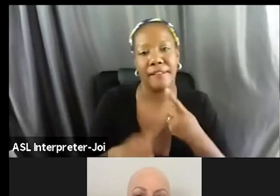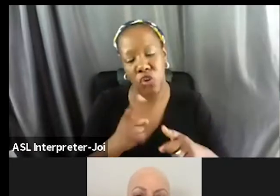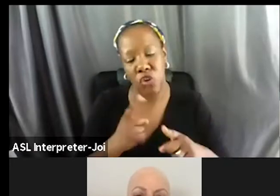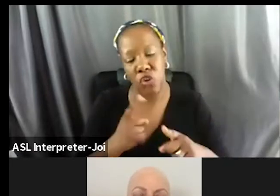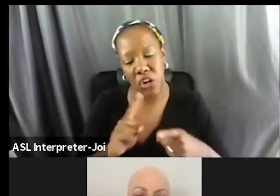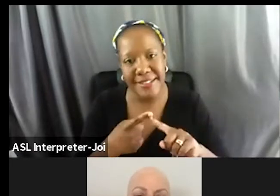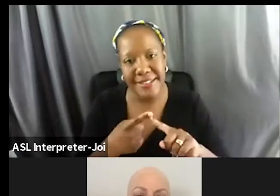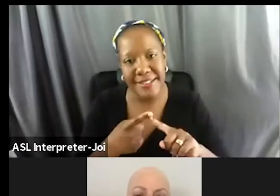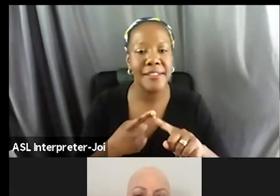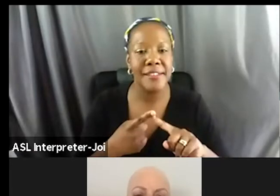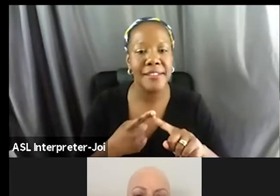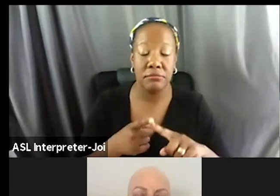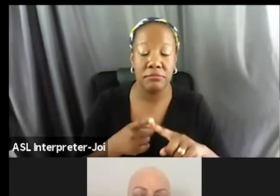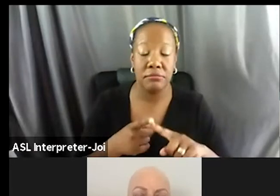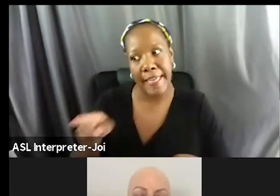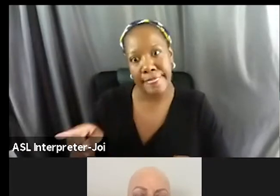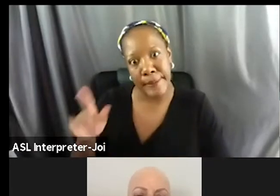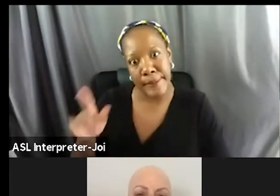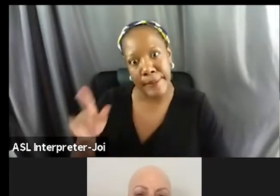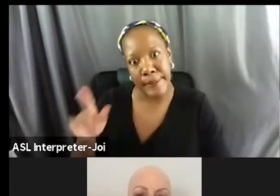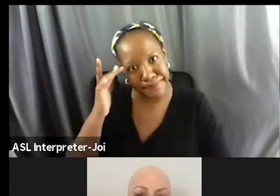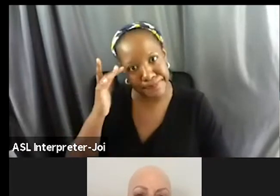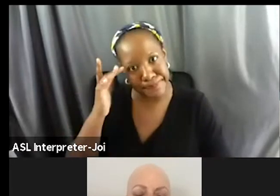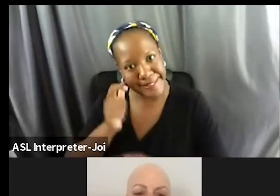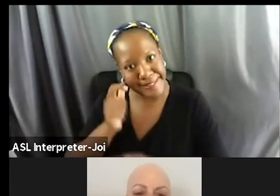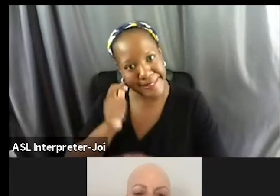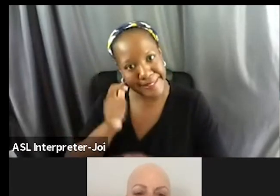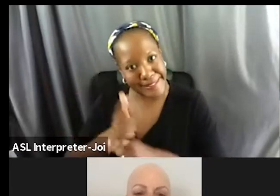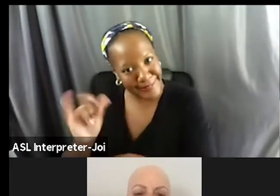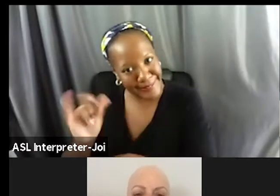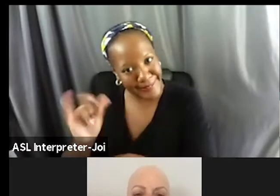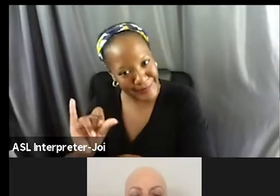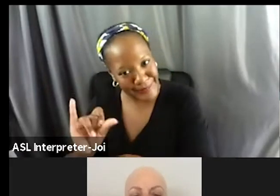including those pesky siblings, and